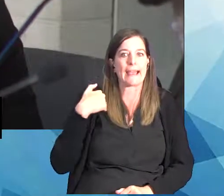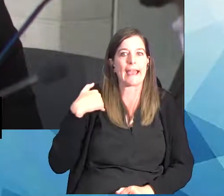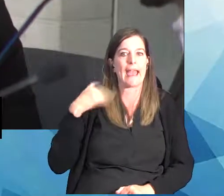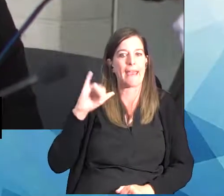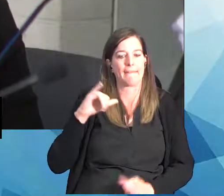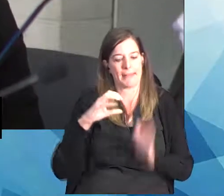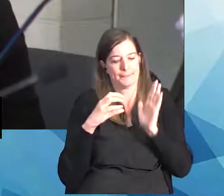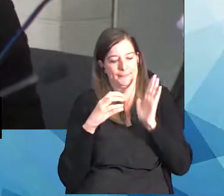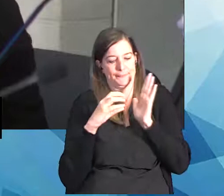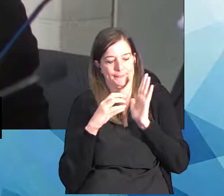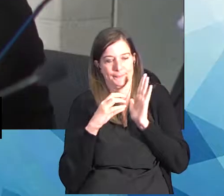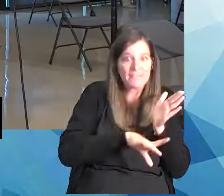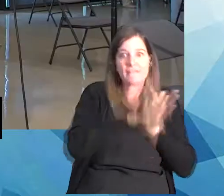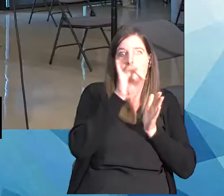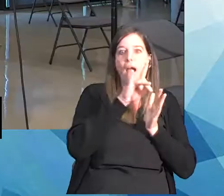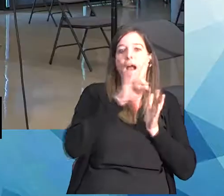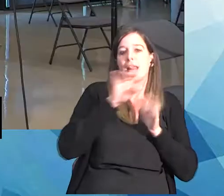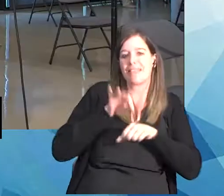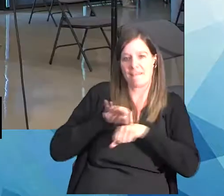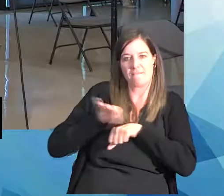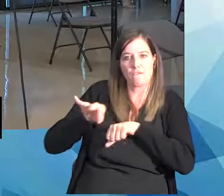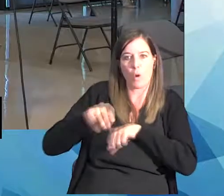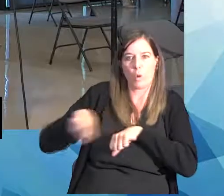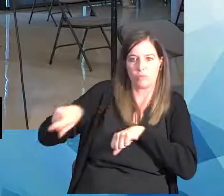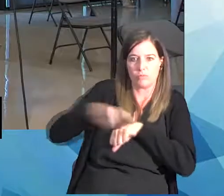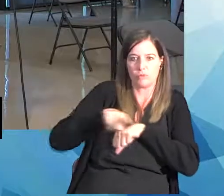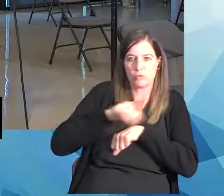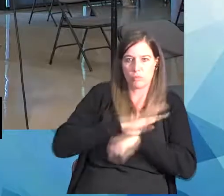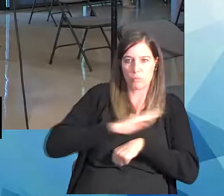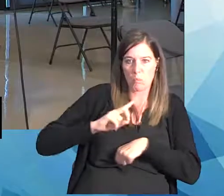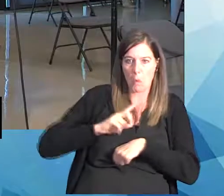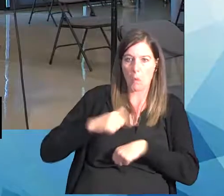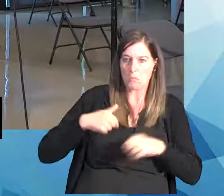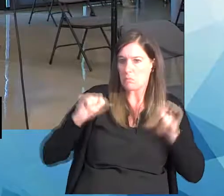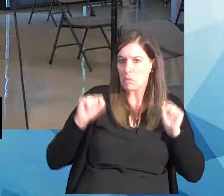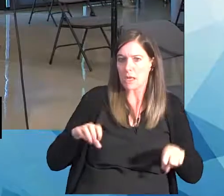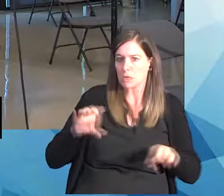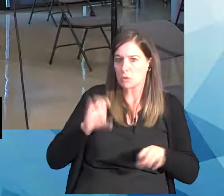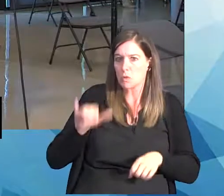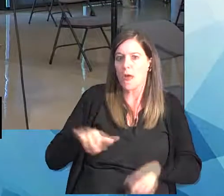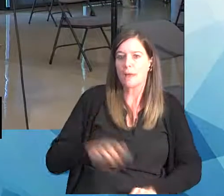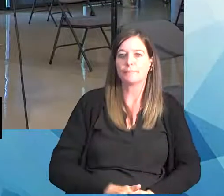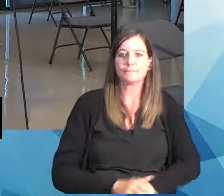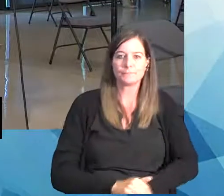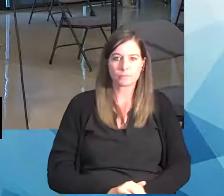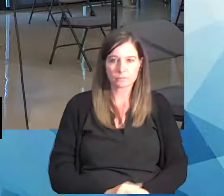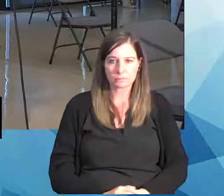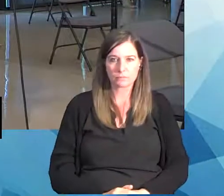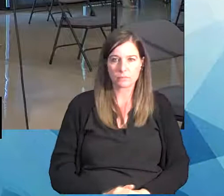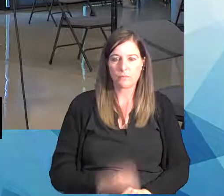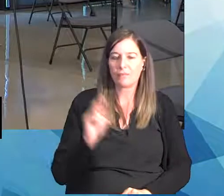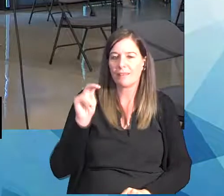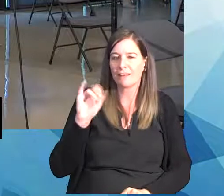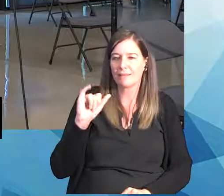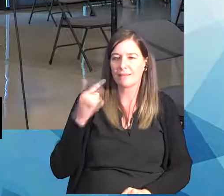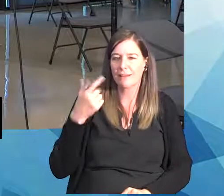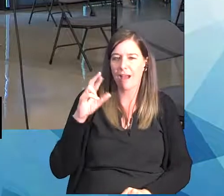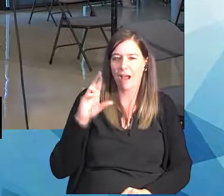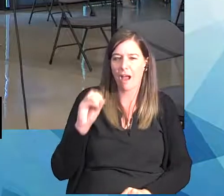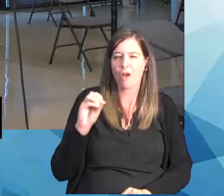I would like to board. Right. And Zuke right now, our